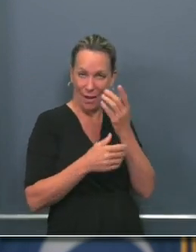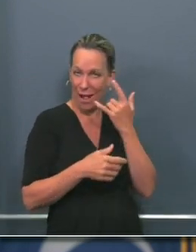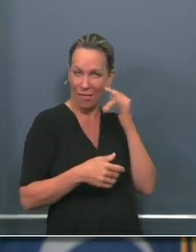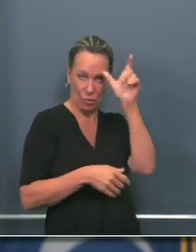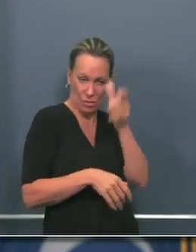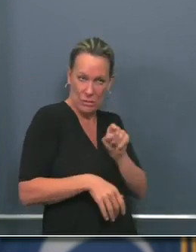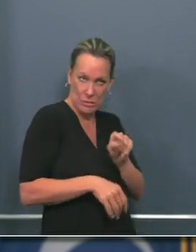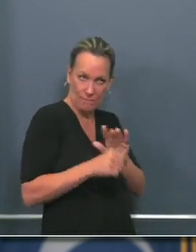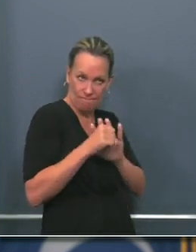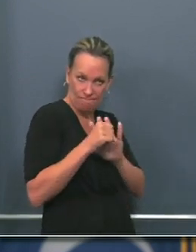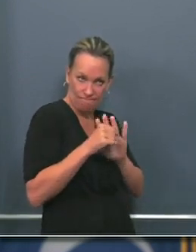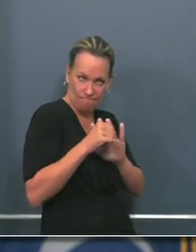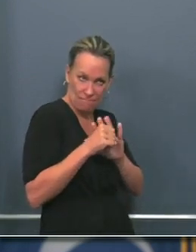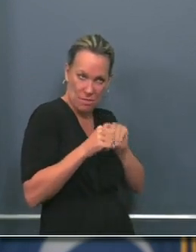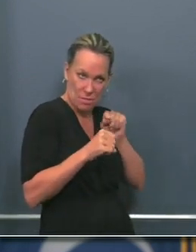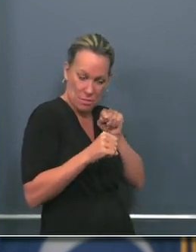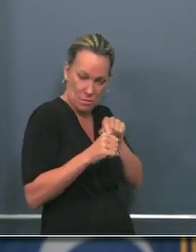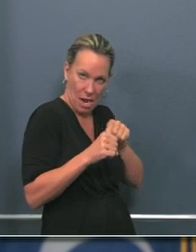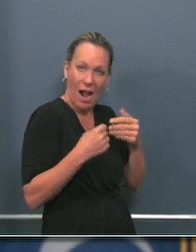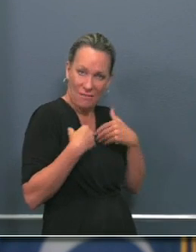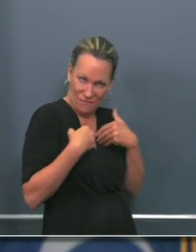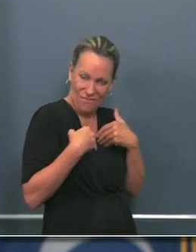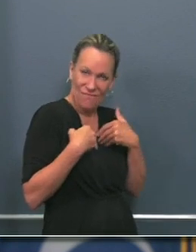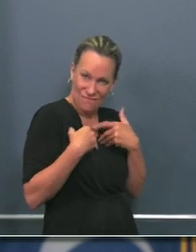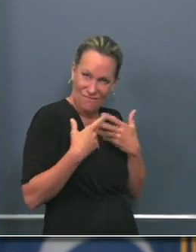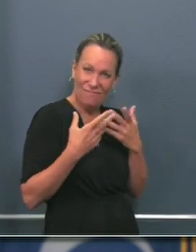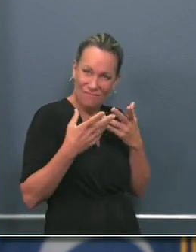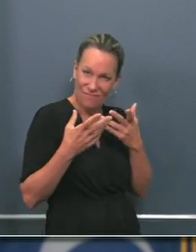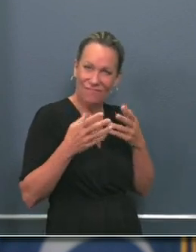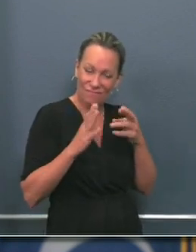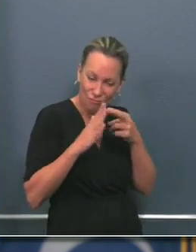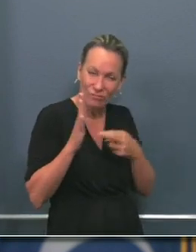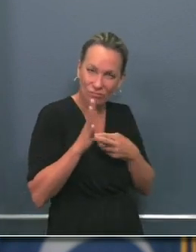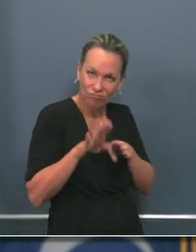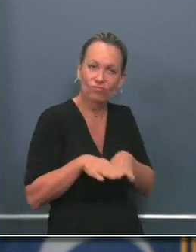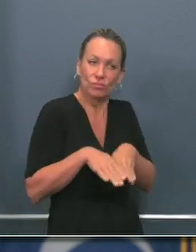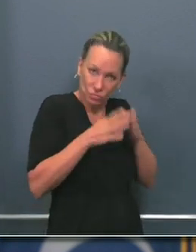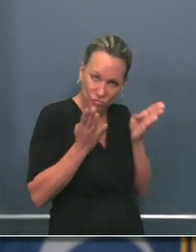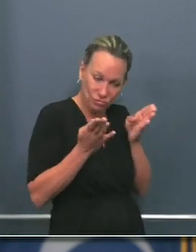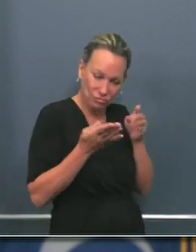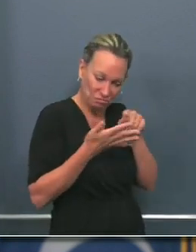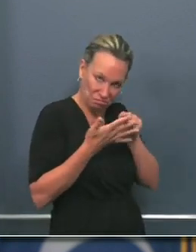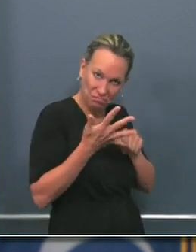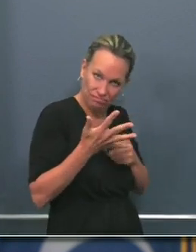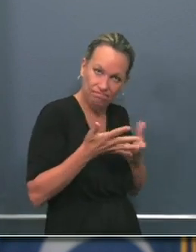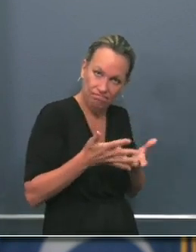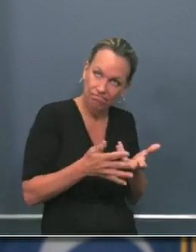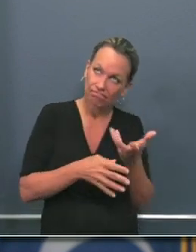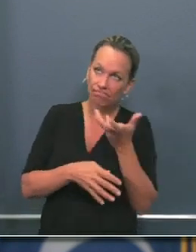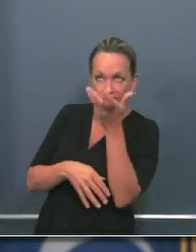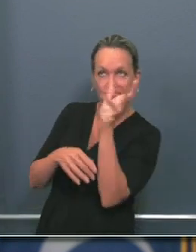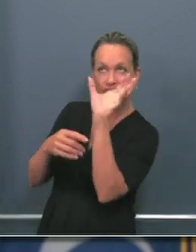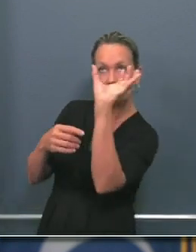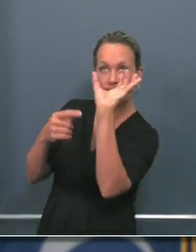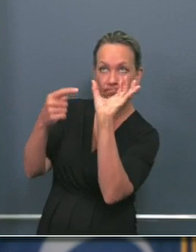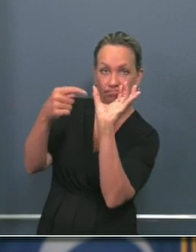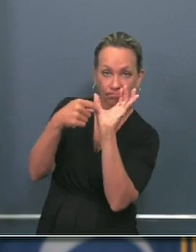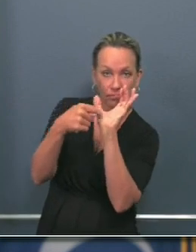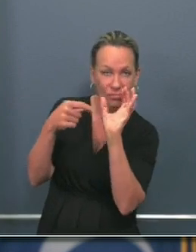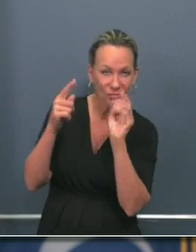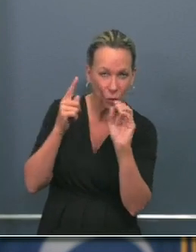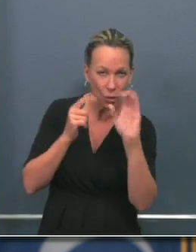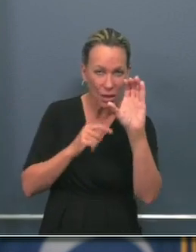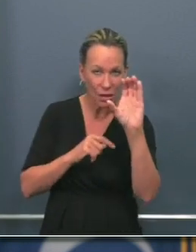have containment plans and they have plans to protect their citizens from the spread of this